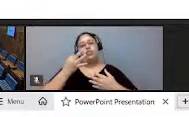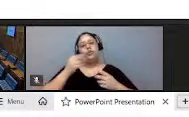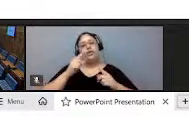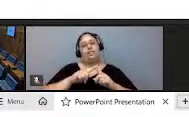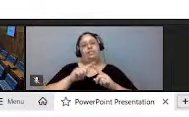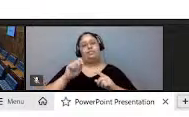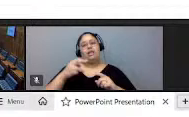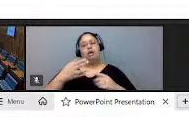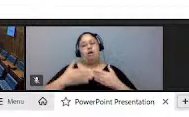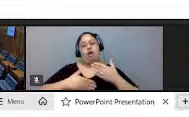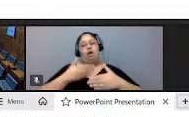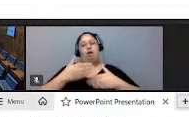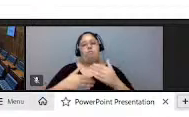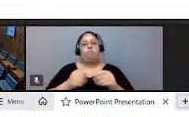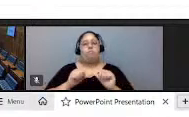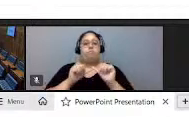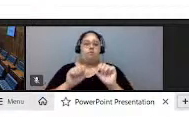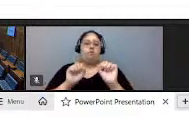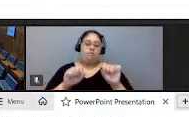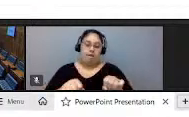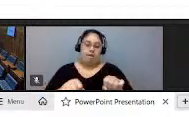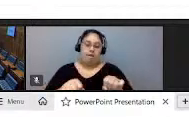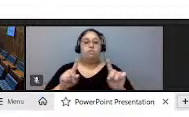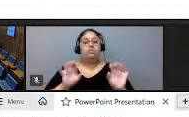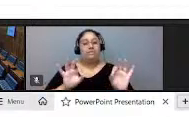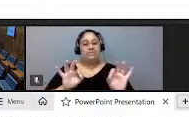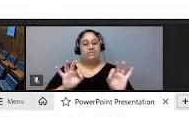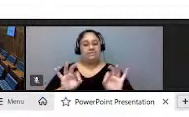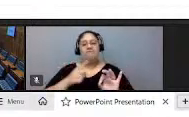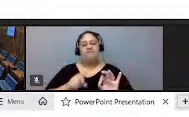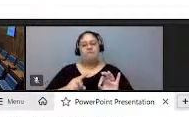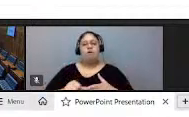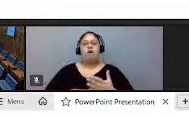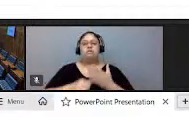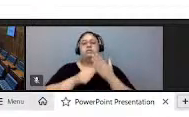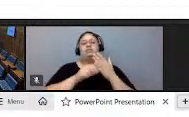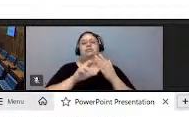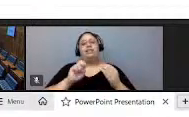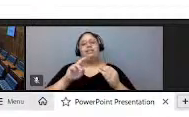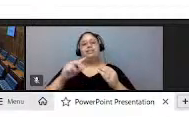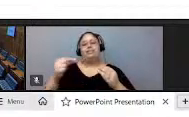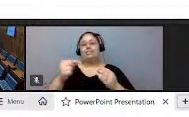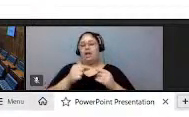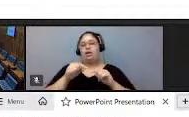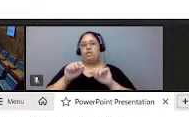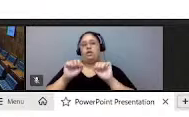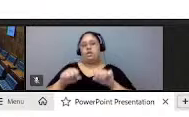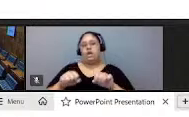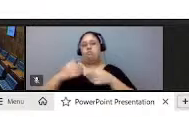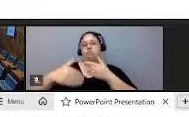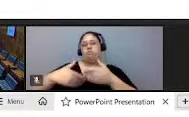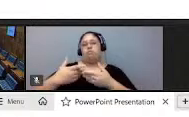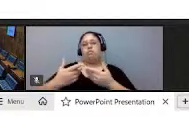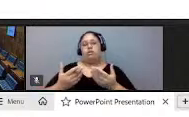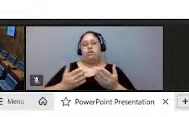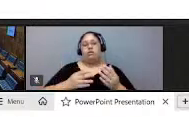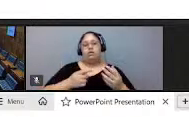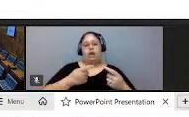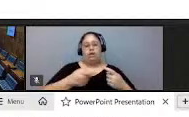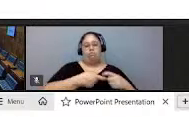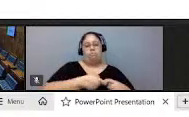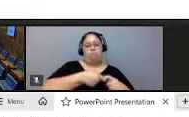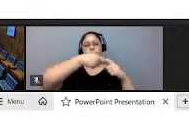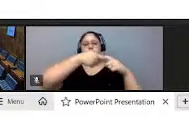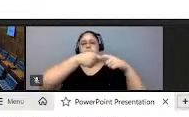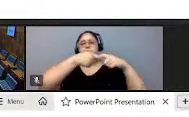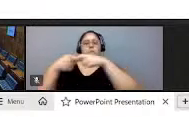operation um and that's then to to assist for our tugs to actually go up onto the slip uh and go into